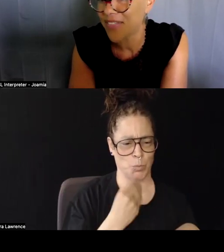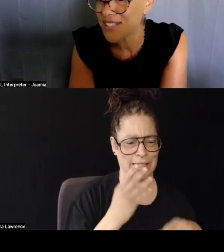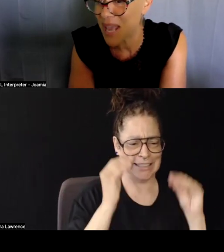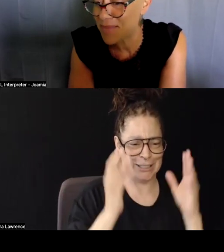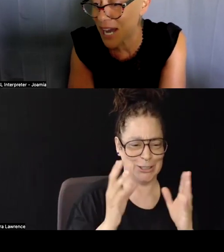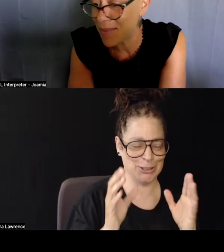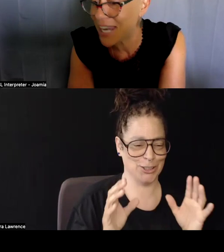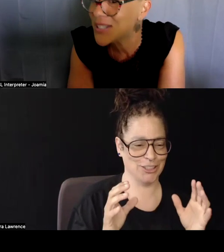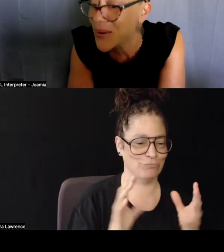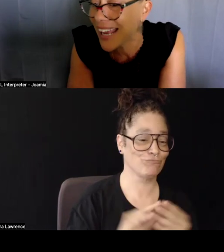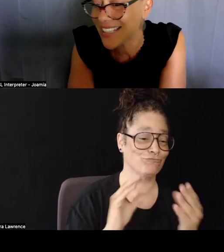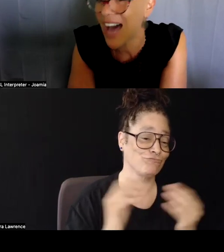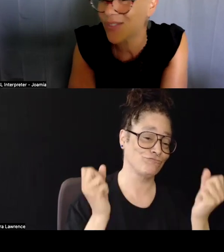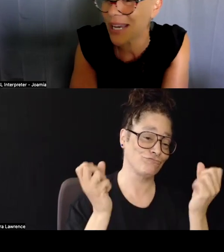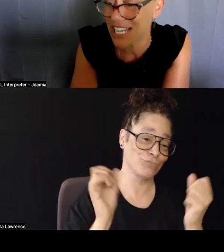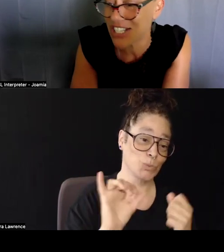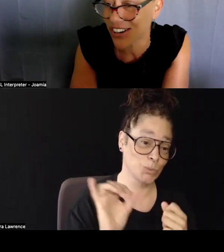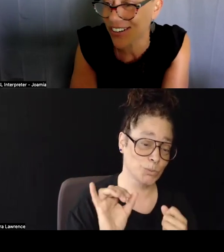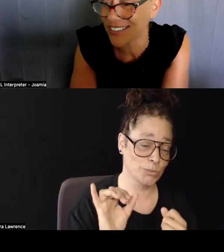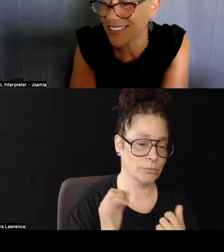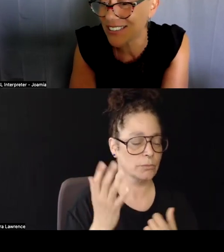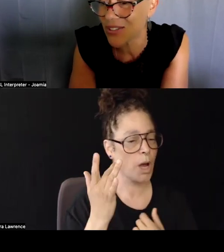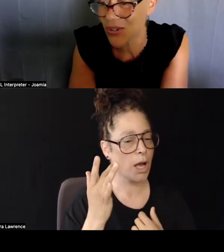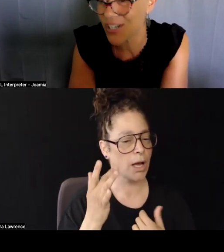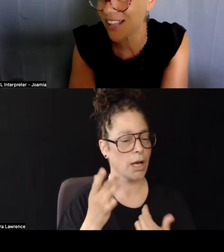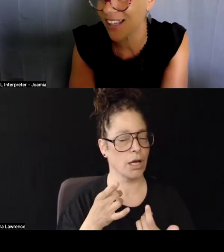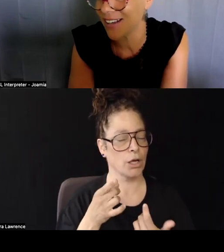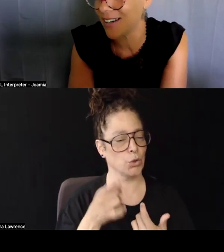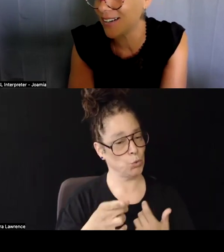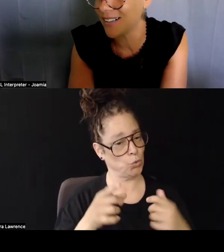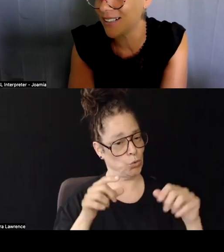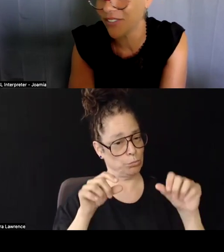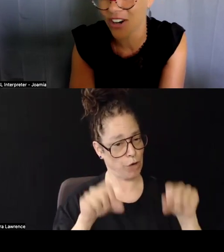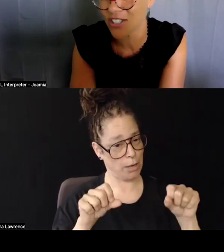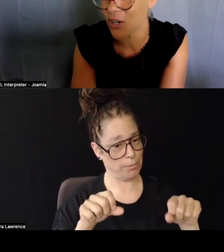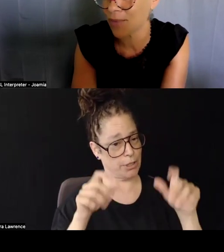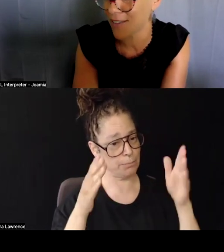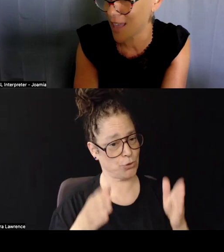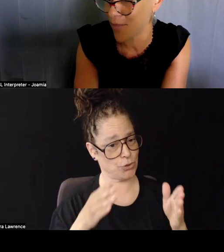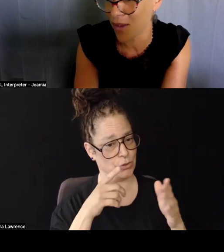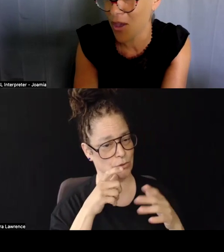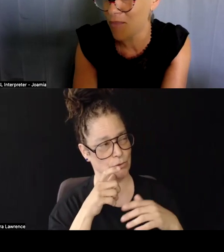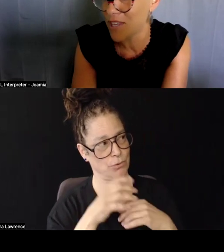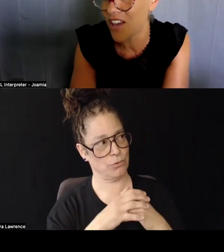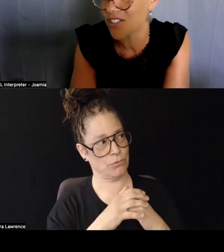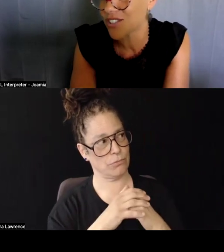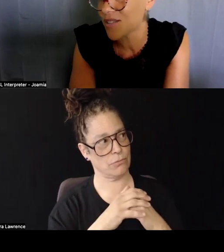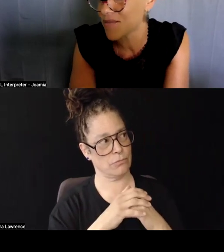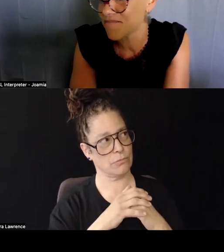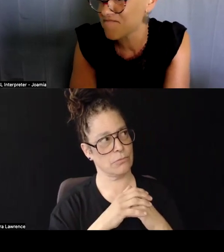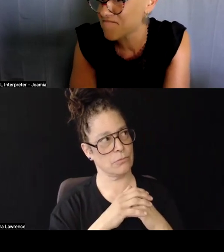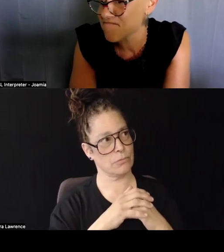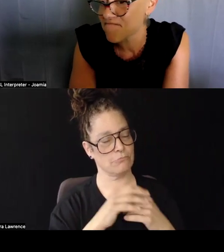But at the same time, it is okay to have a white teacher do storytelling in regards to a Black family,